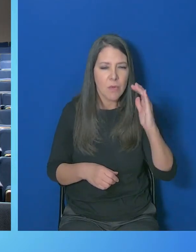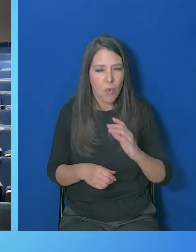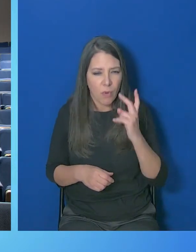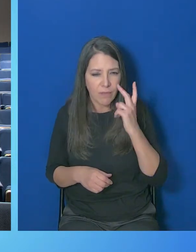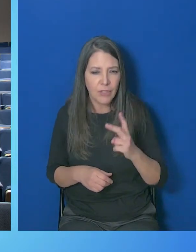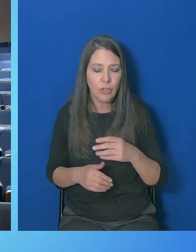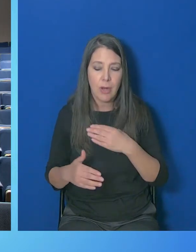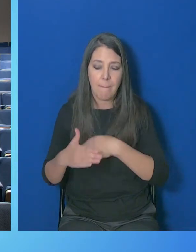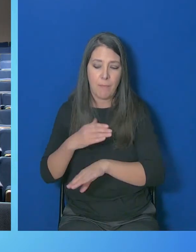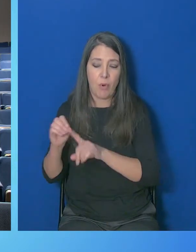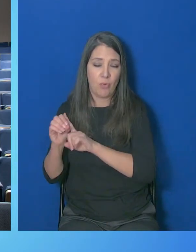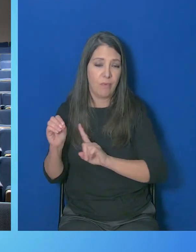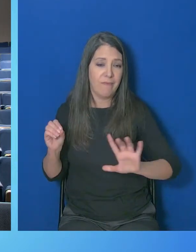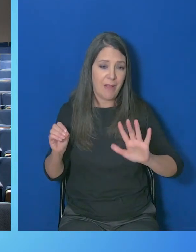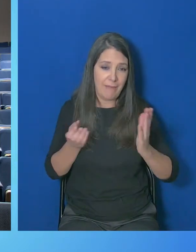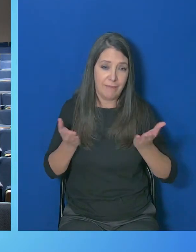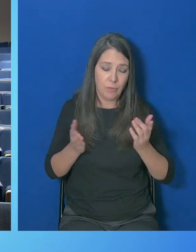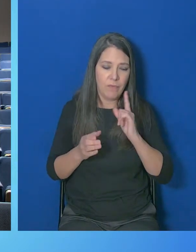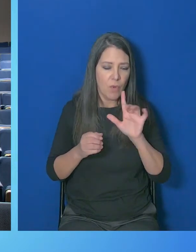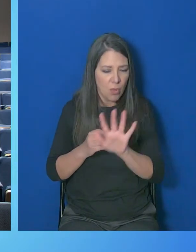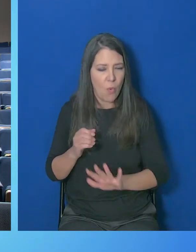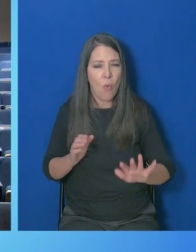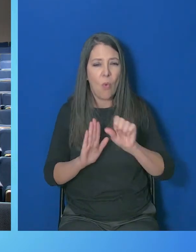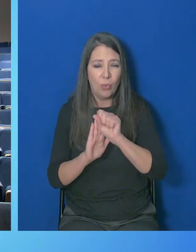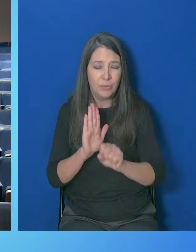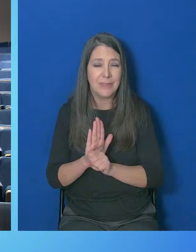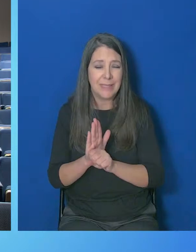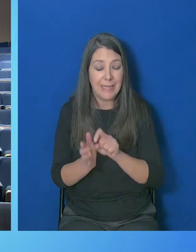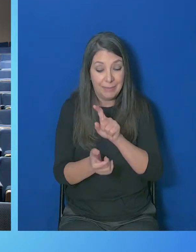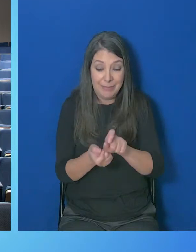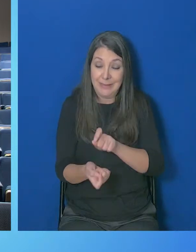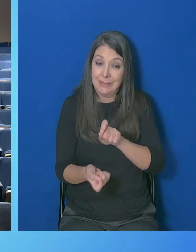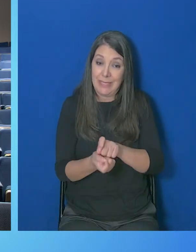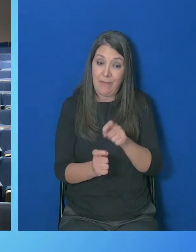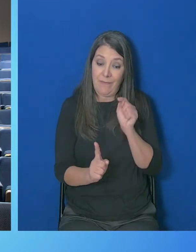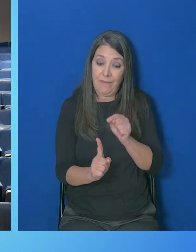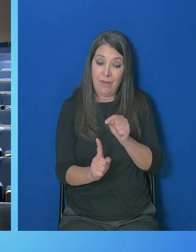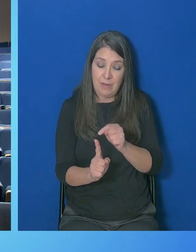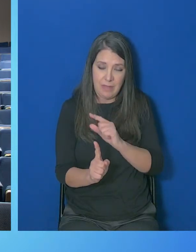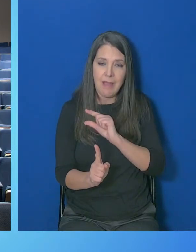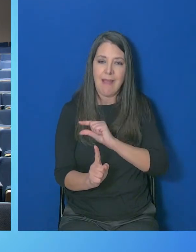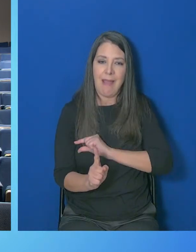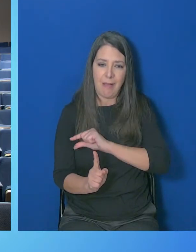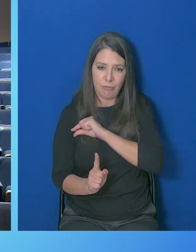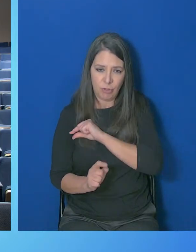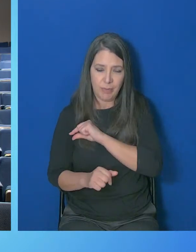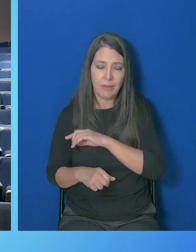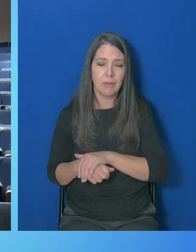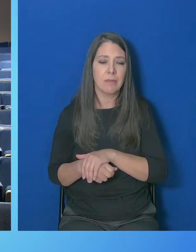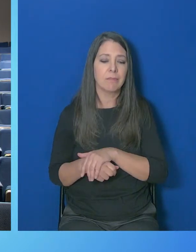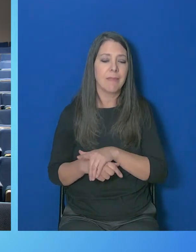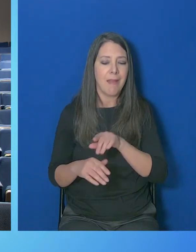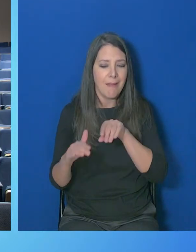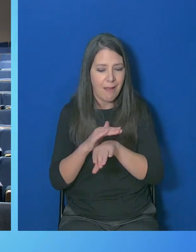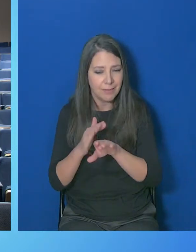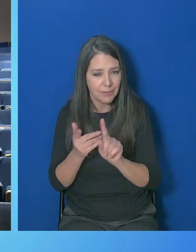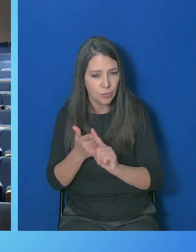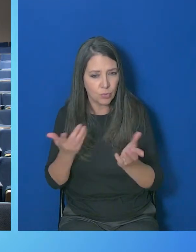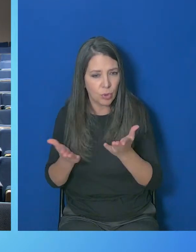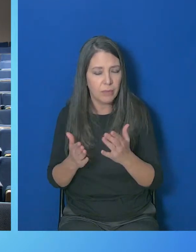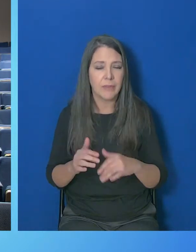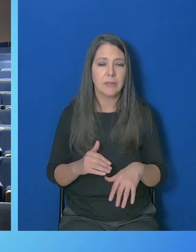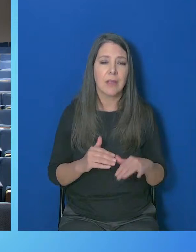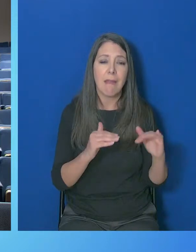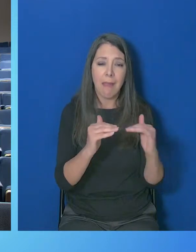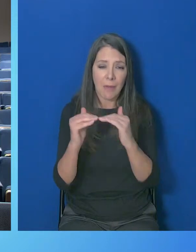5 services across the state, specifically looking at eligibility, access to services, equity of